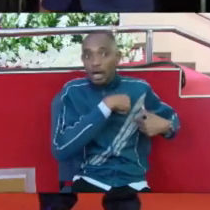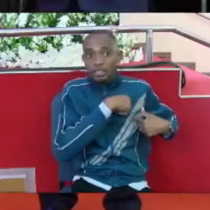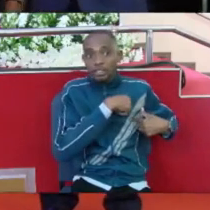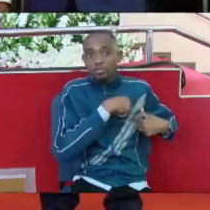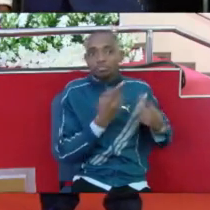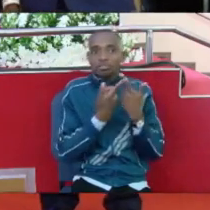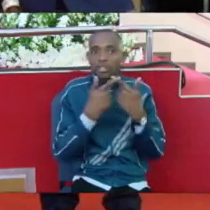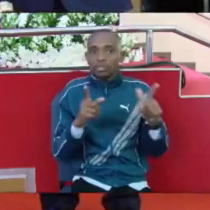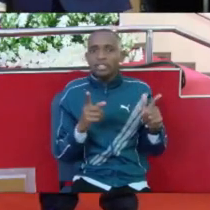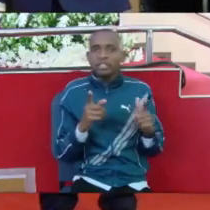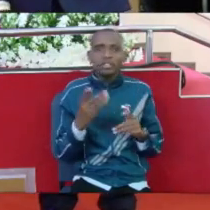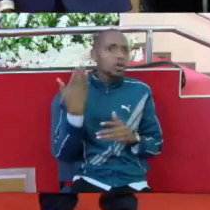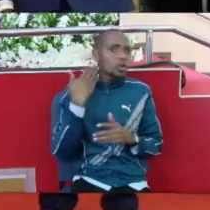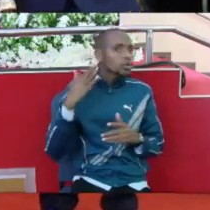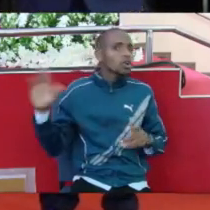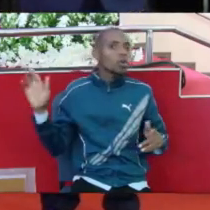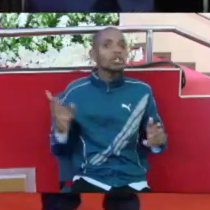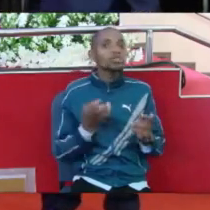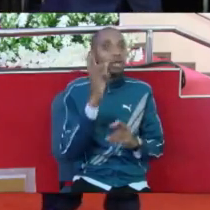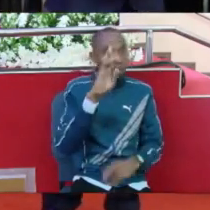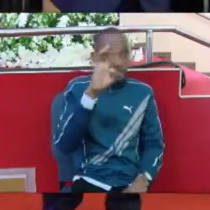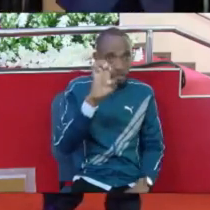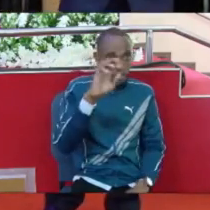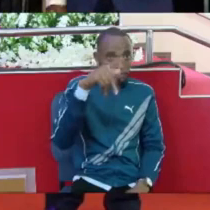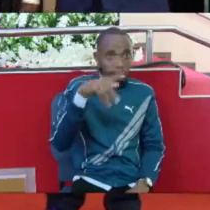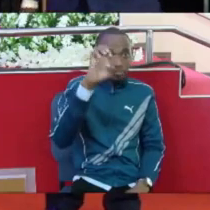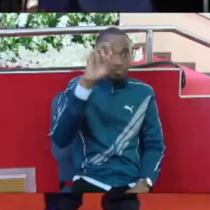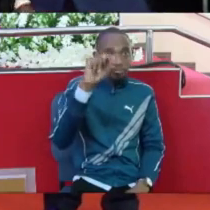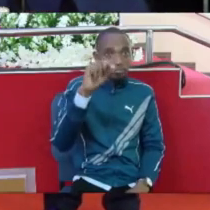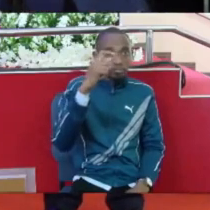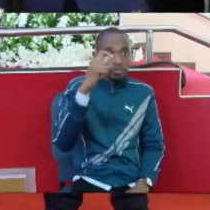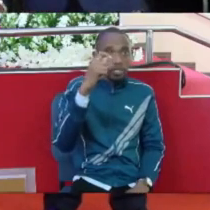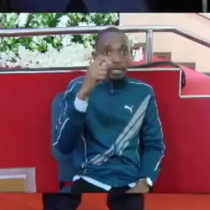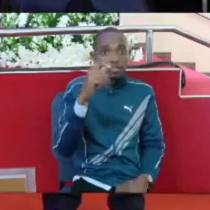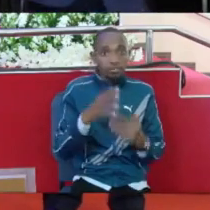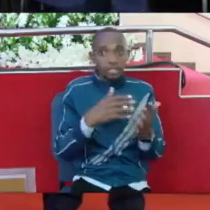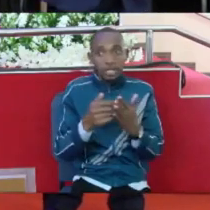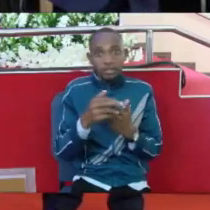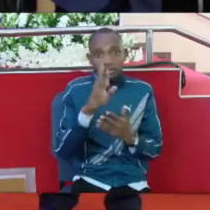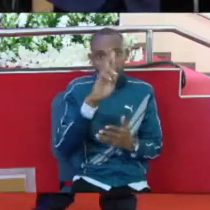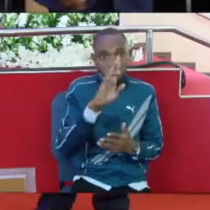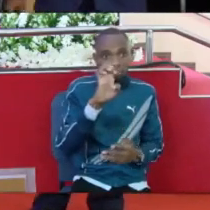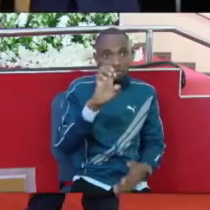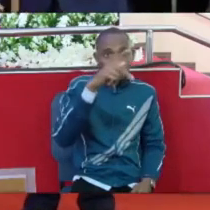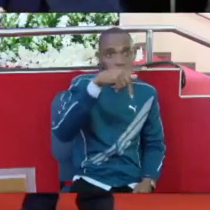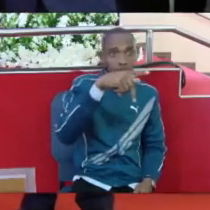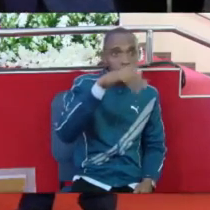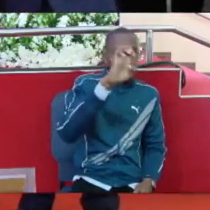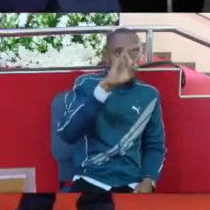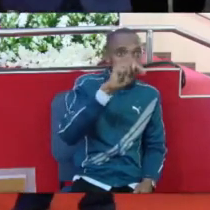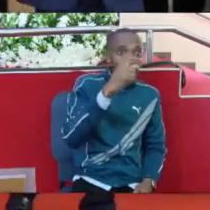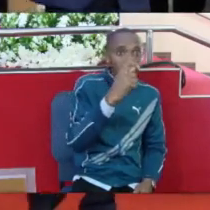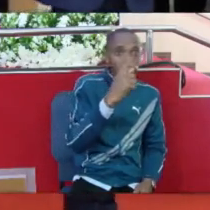But we don't want to repent of our sins. Lakini hatutaki kutubu dhambi zetu. We want Jesus. Tunataka Yesu. Because he is the in thing.